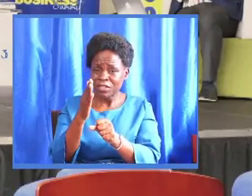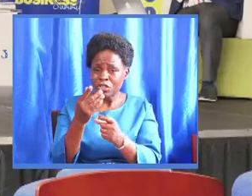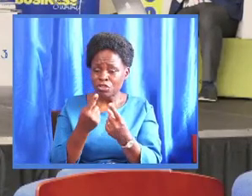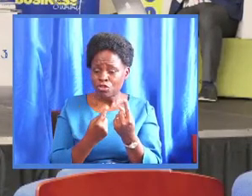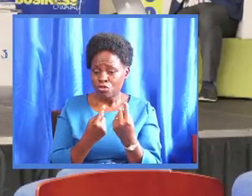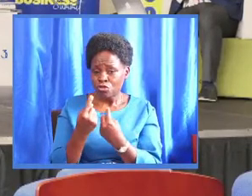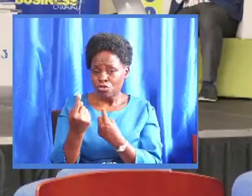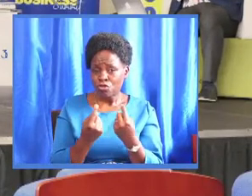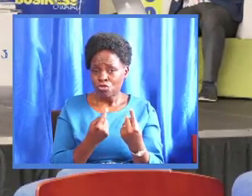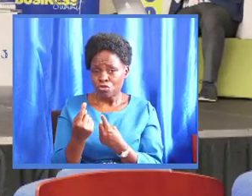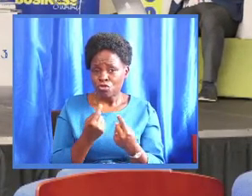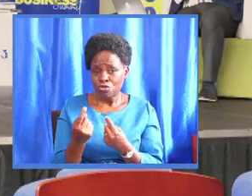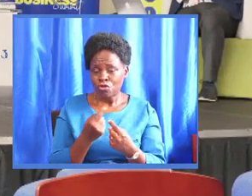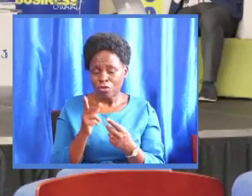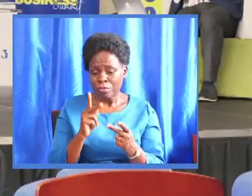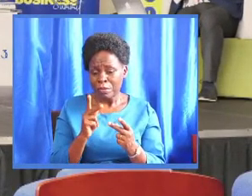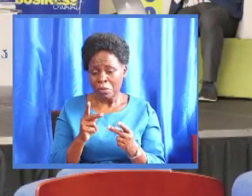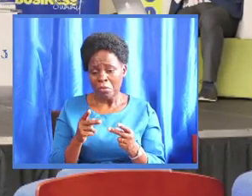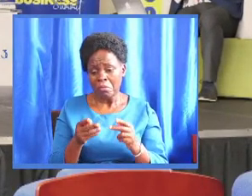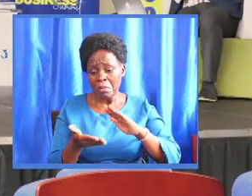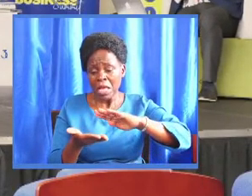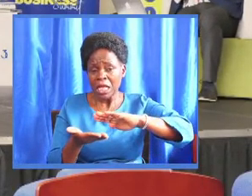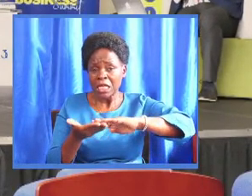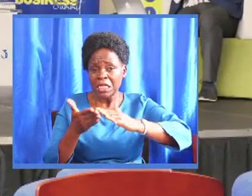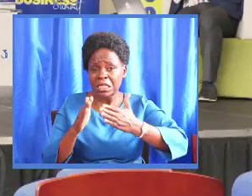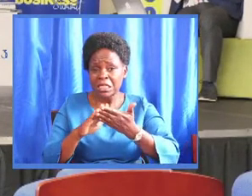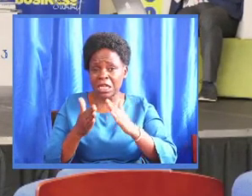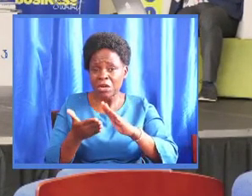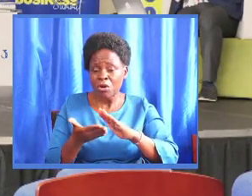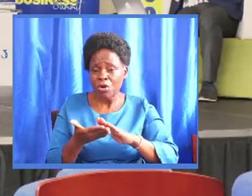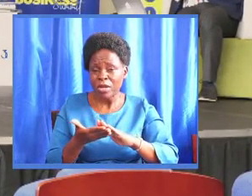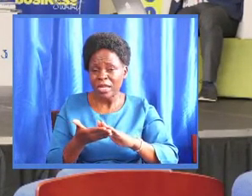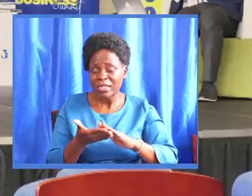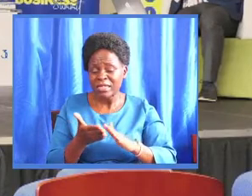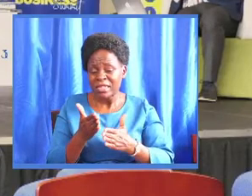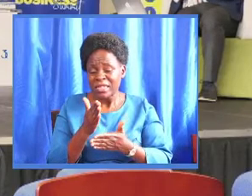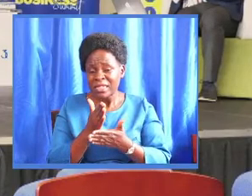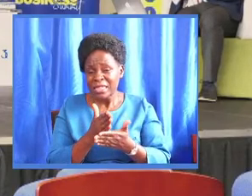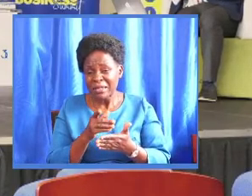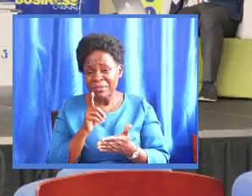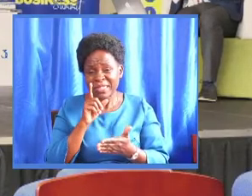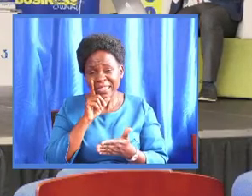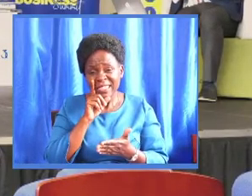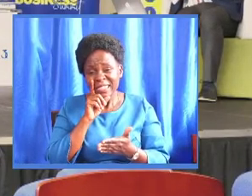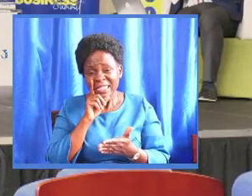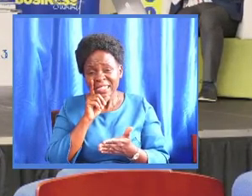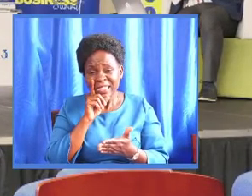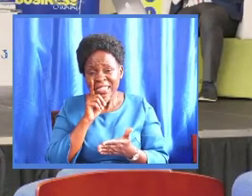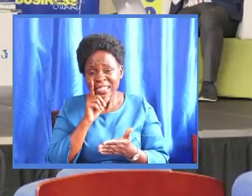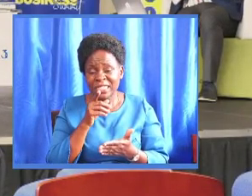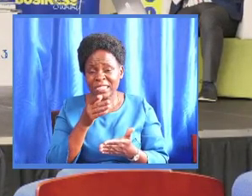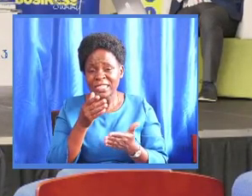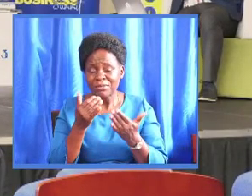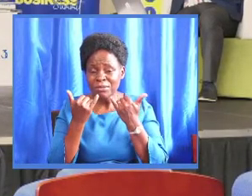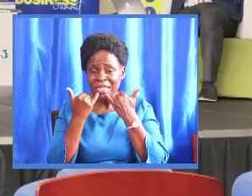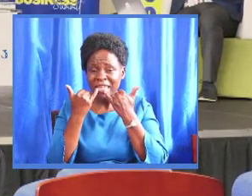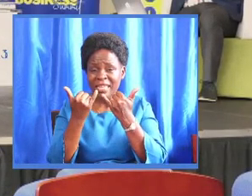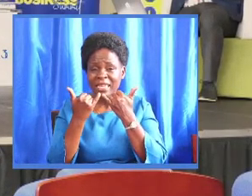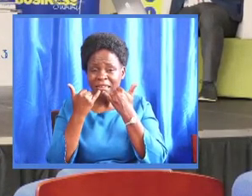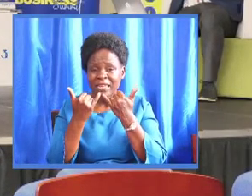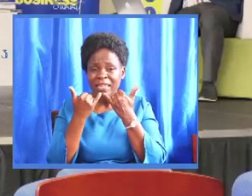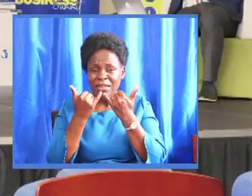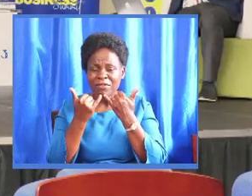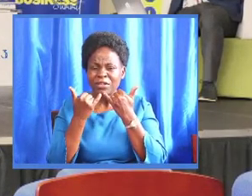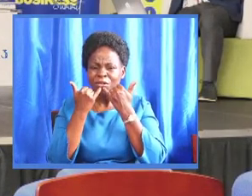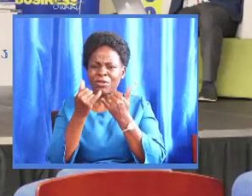to the developers, the stakeholders, about this uncertainty? Is there a central source of information, you know,